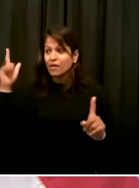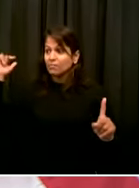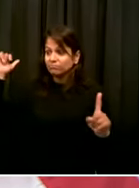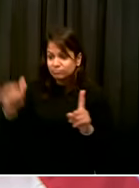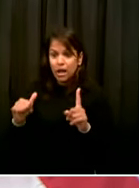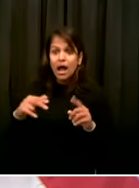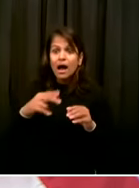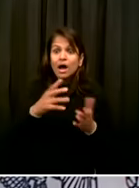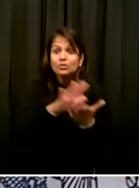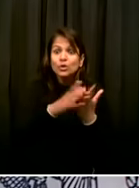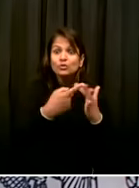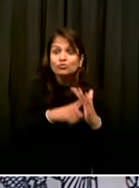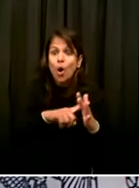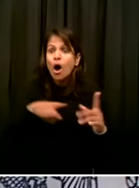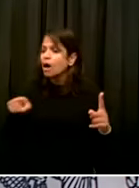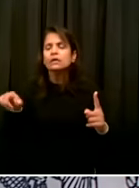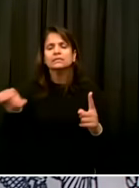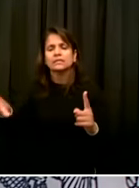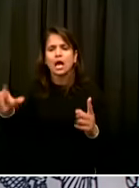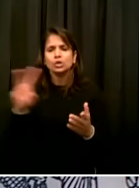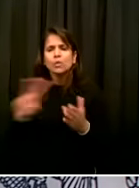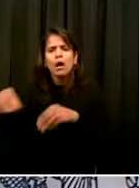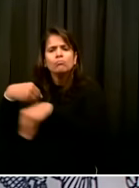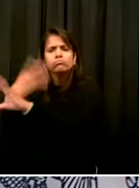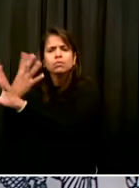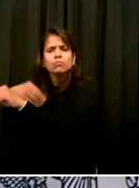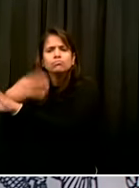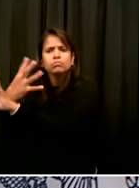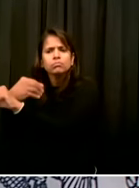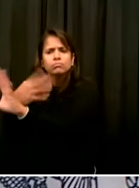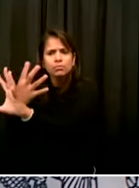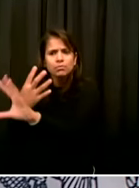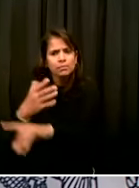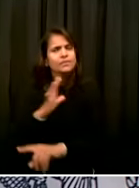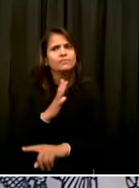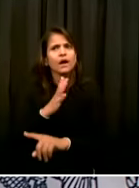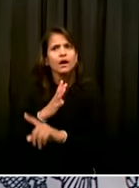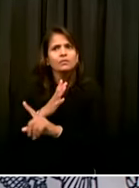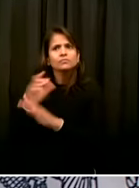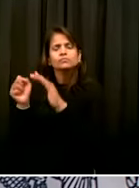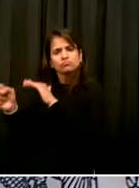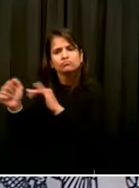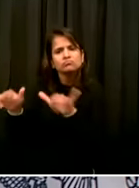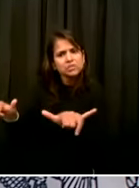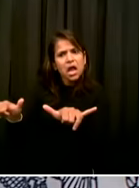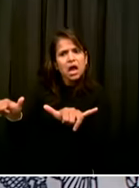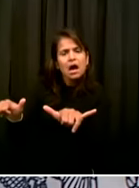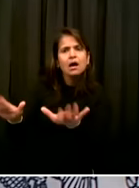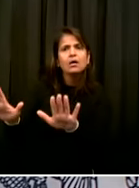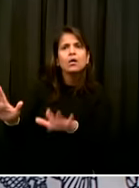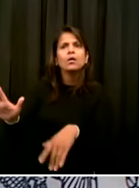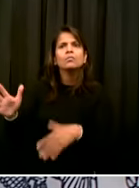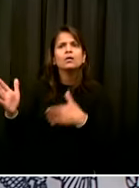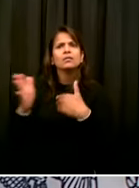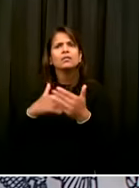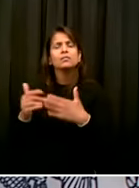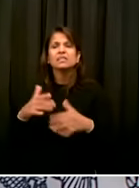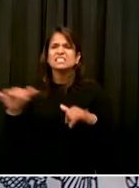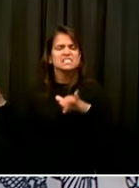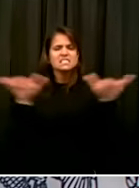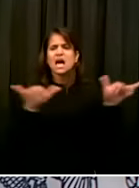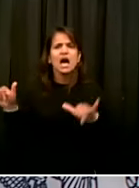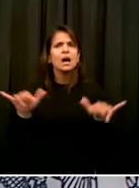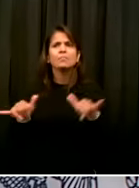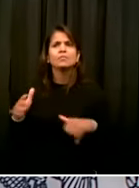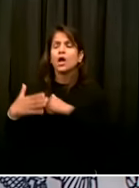way. Go ahead, Deborah Lee. And this is also something that is perhaps germane to some neighborhoods